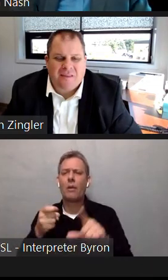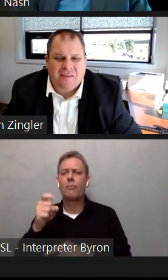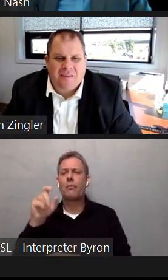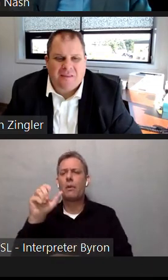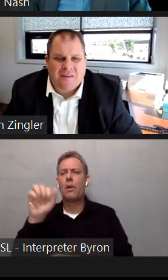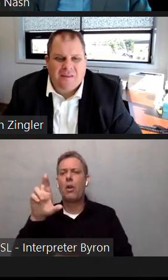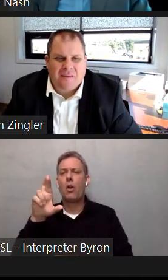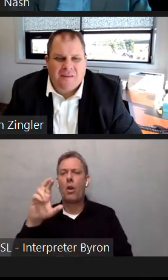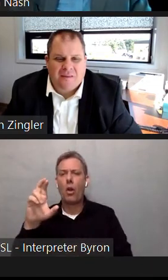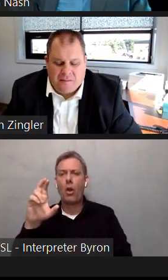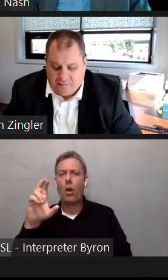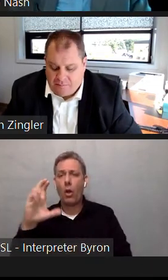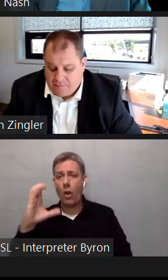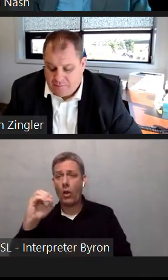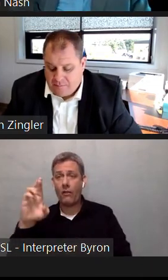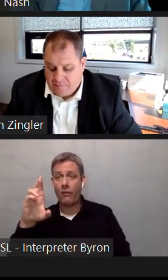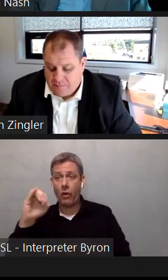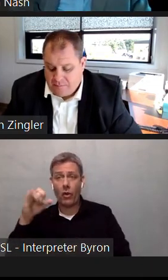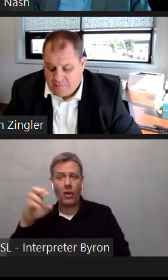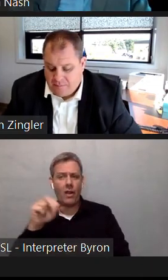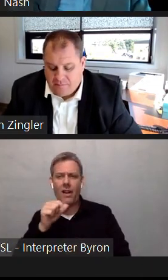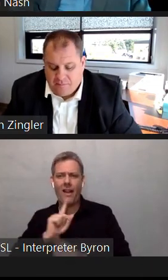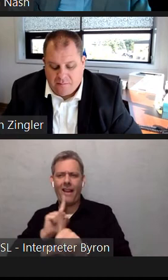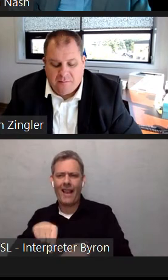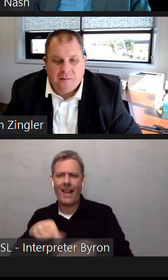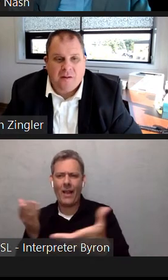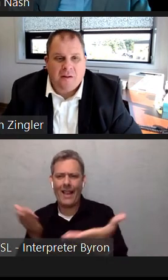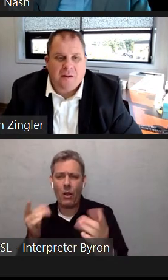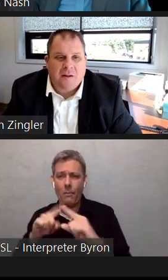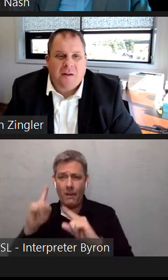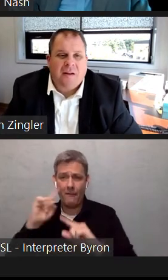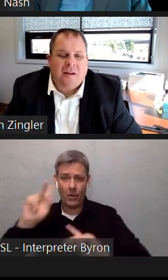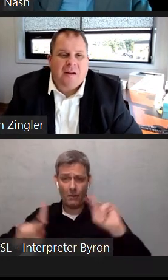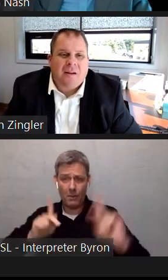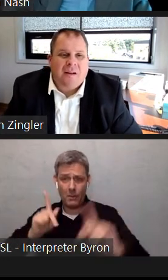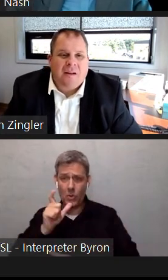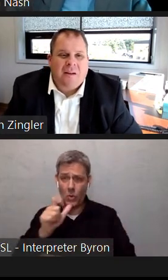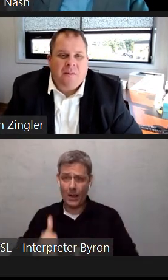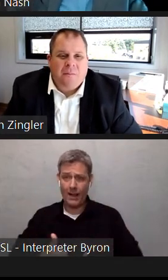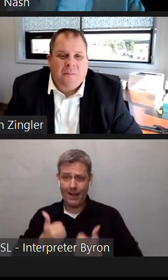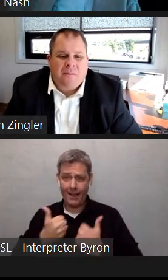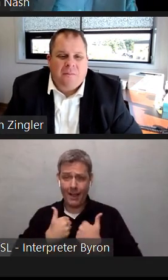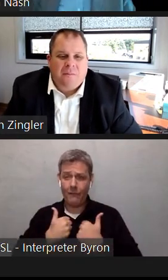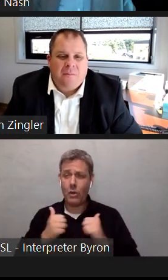we may not be able to answer it here, but for the people, we've all been living through an interesting